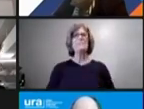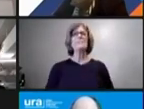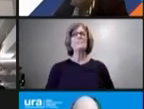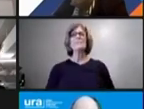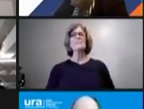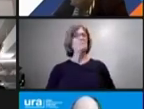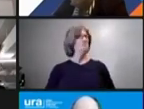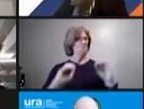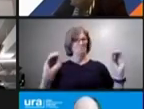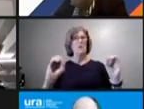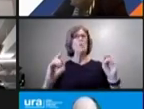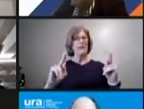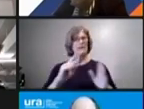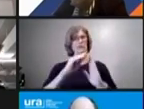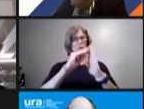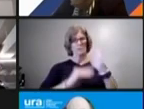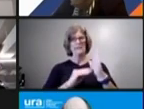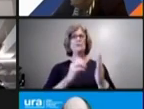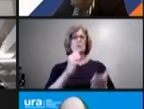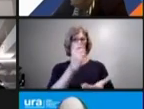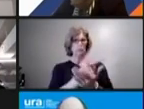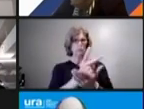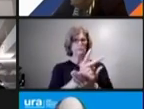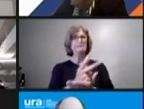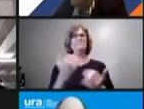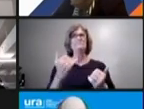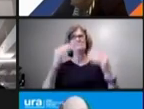Hearing none, the minutes are approved.